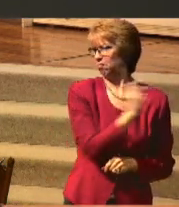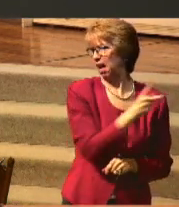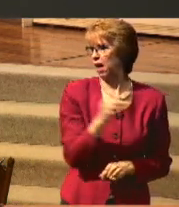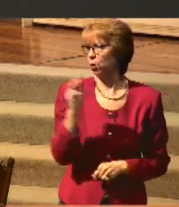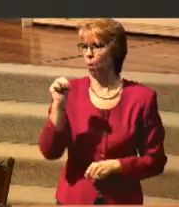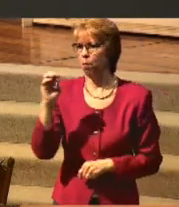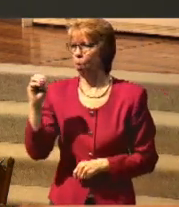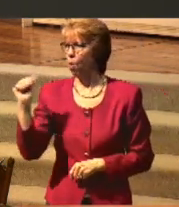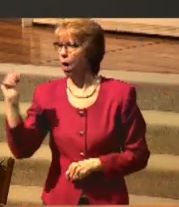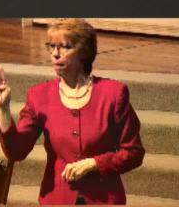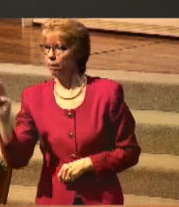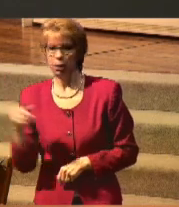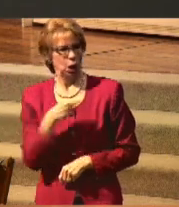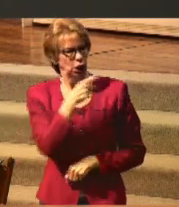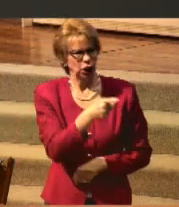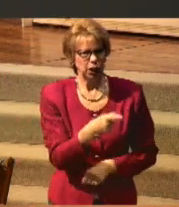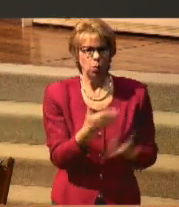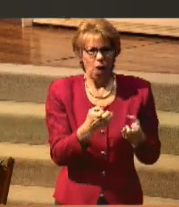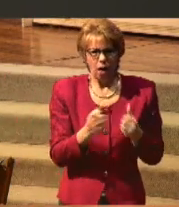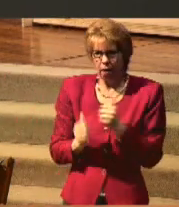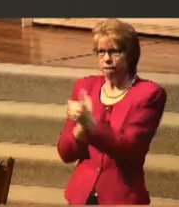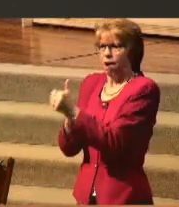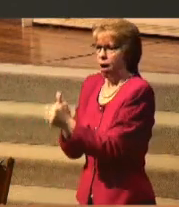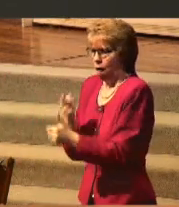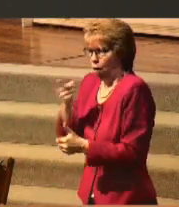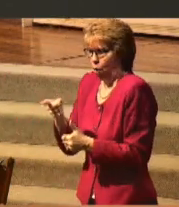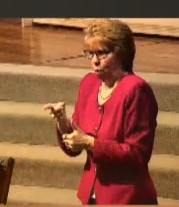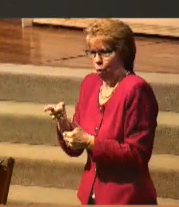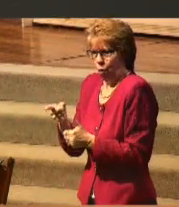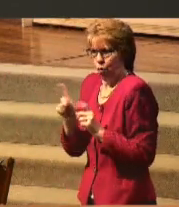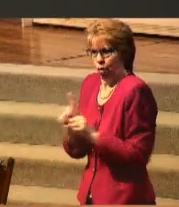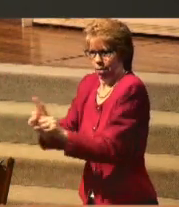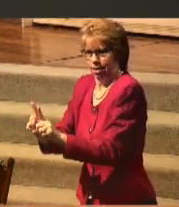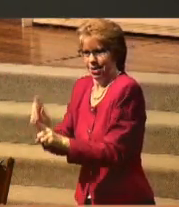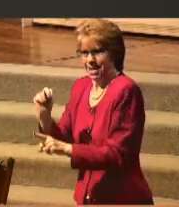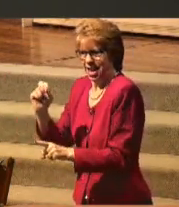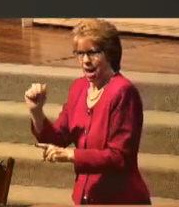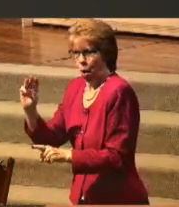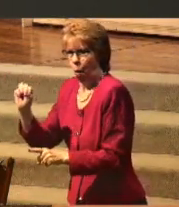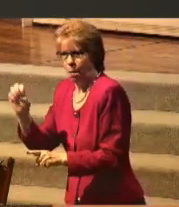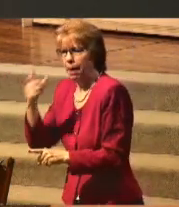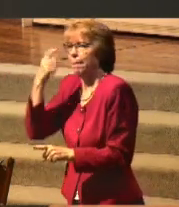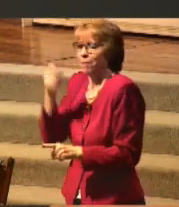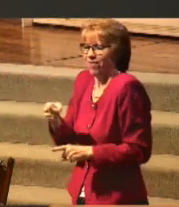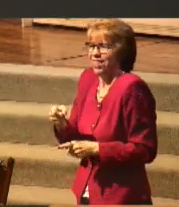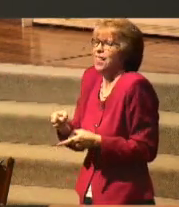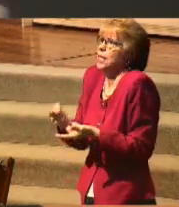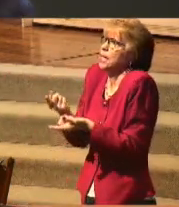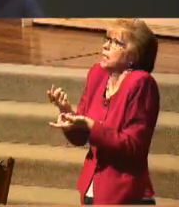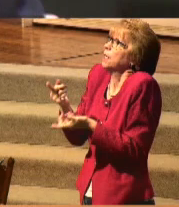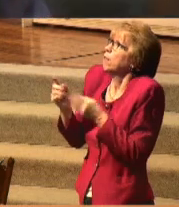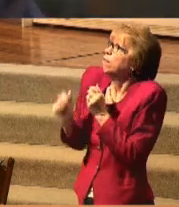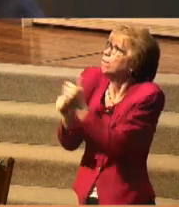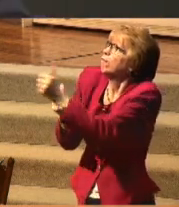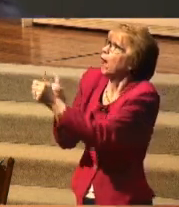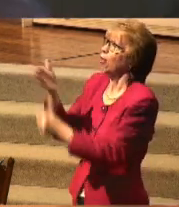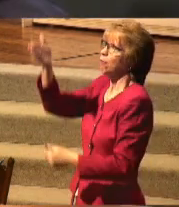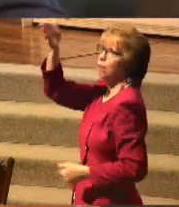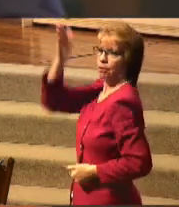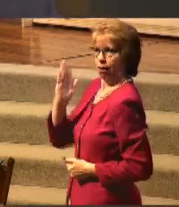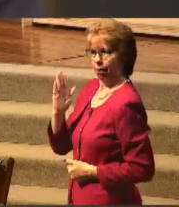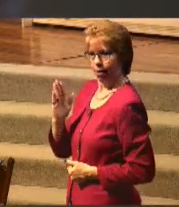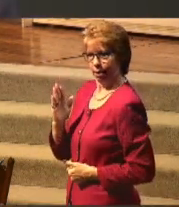she wanted to follow Jehovah God. She saw something very real in Naomi. Even though Naomi was discouraged, even though Naomi